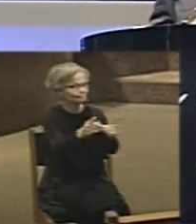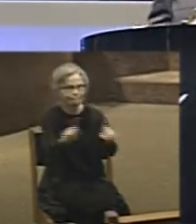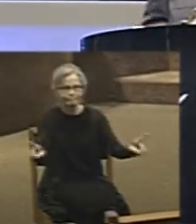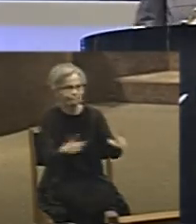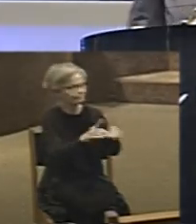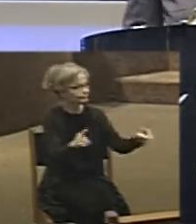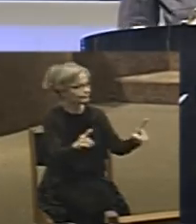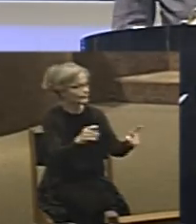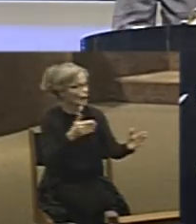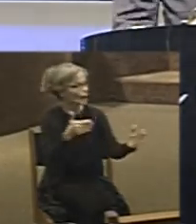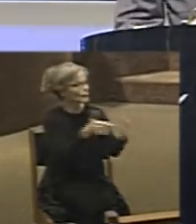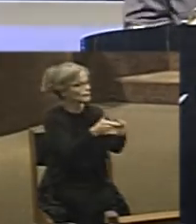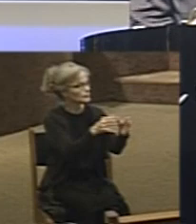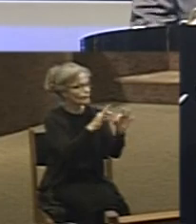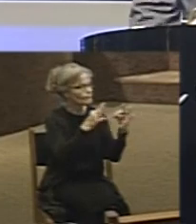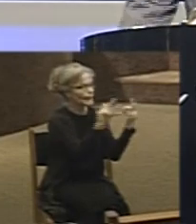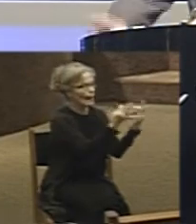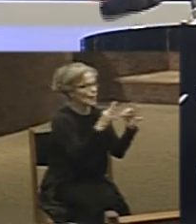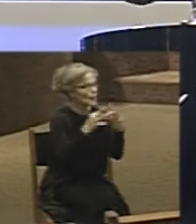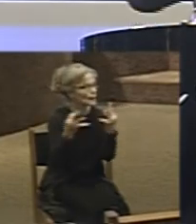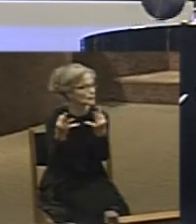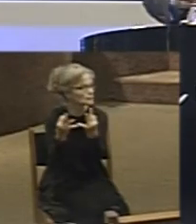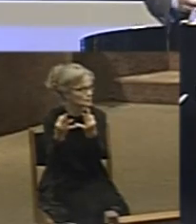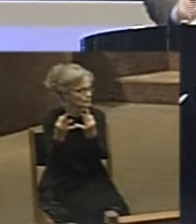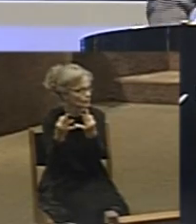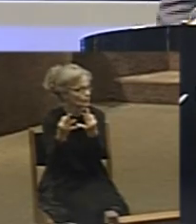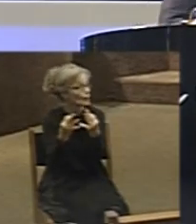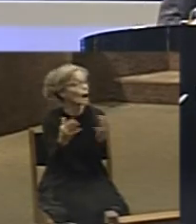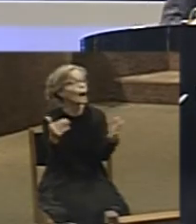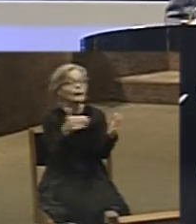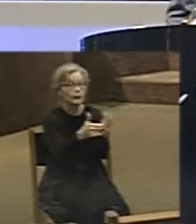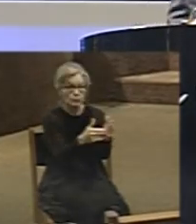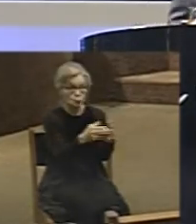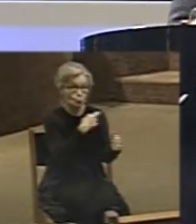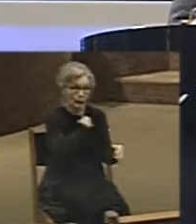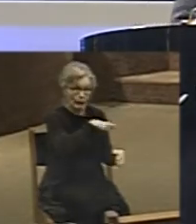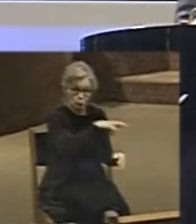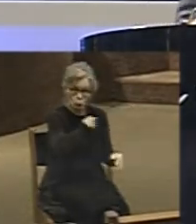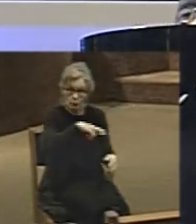families, even against religions.